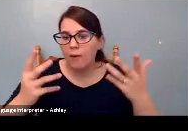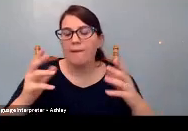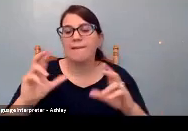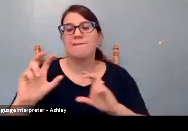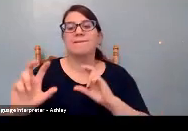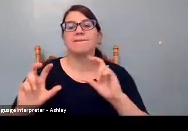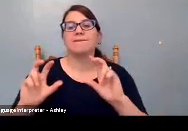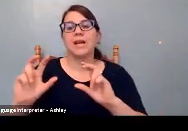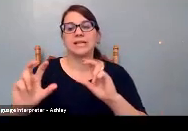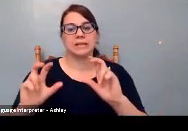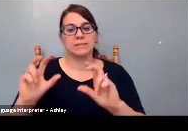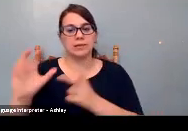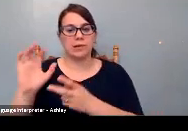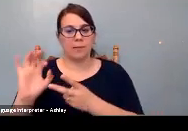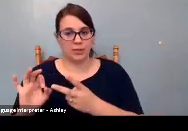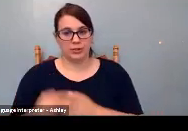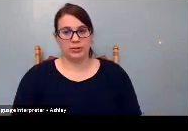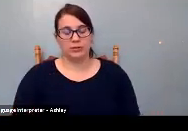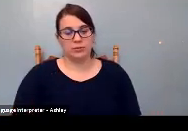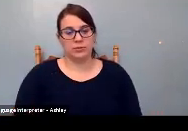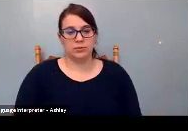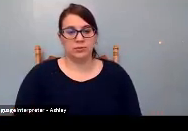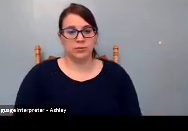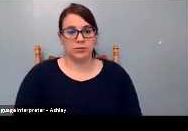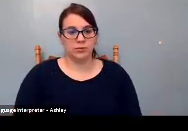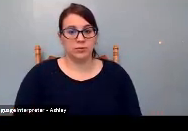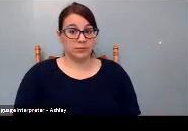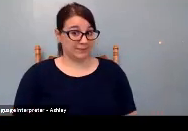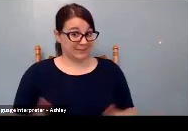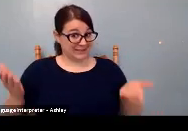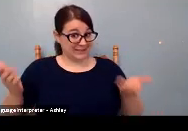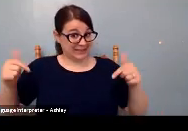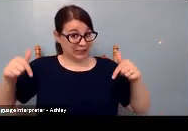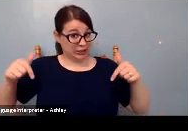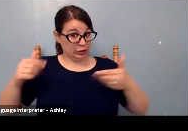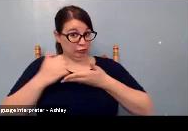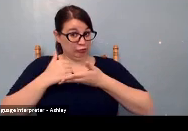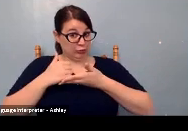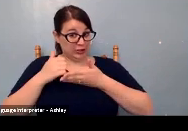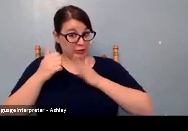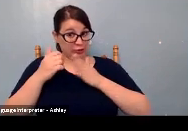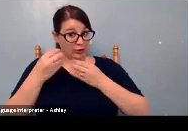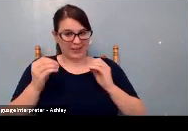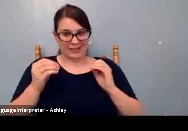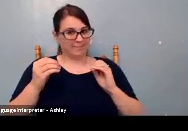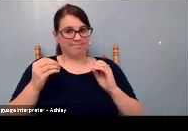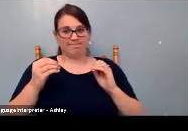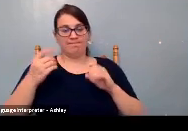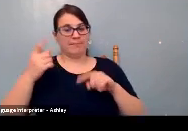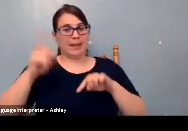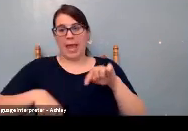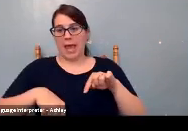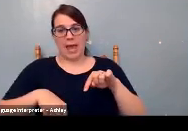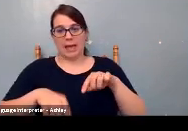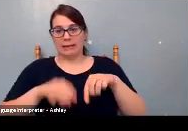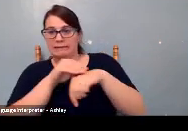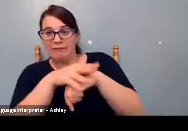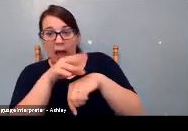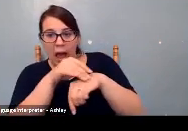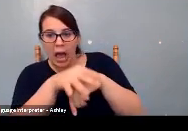So a quick note, the staff here at the Treasurer's Office, we cannot provide advice on the investment